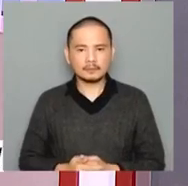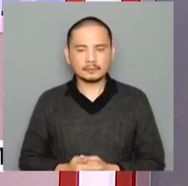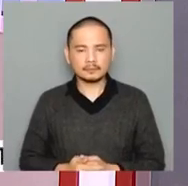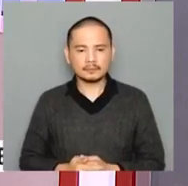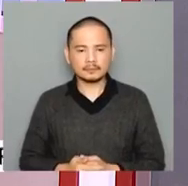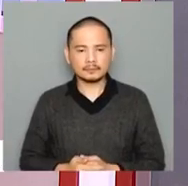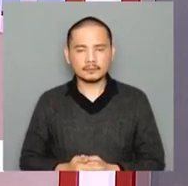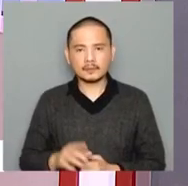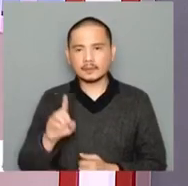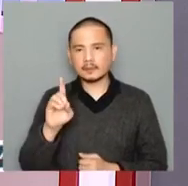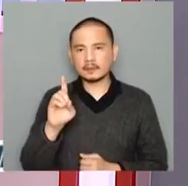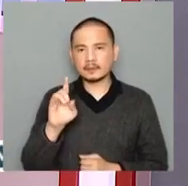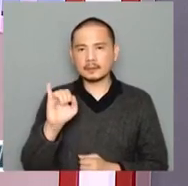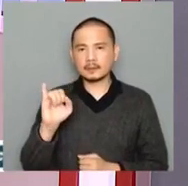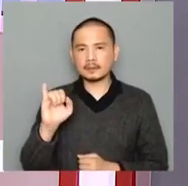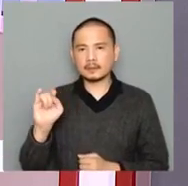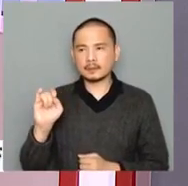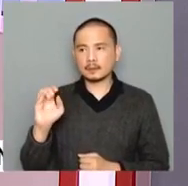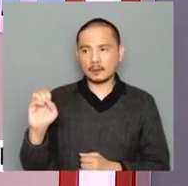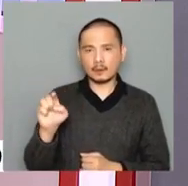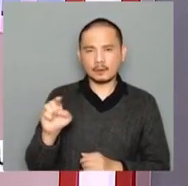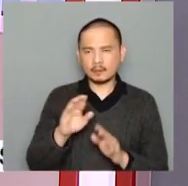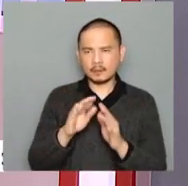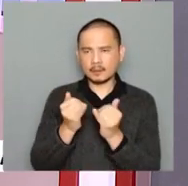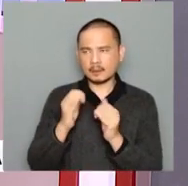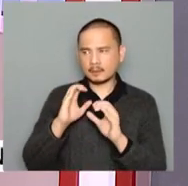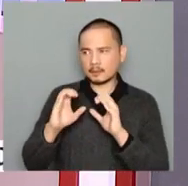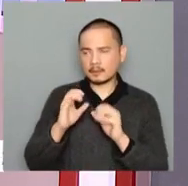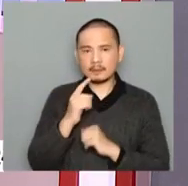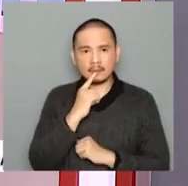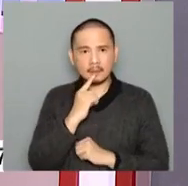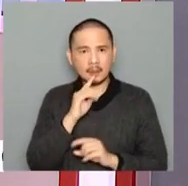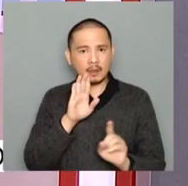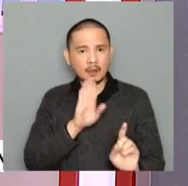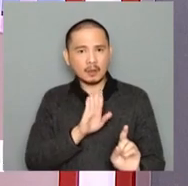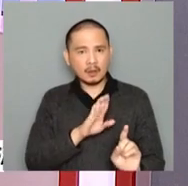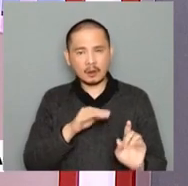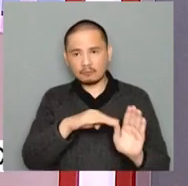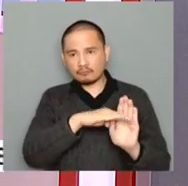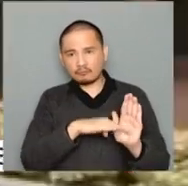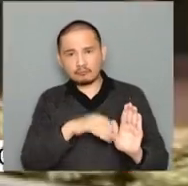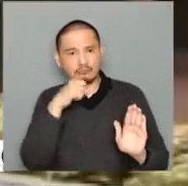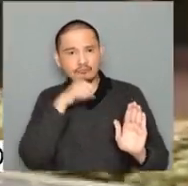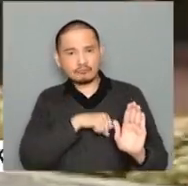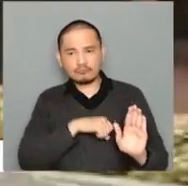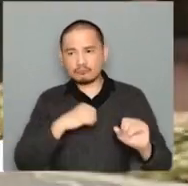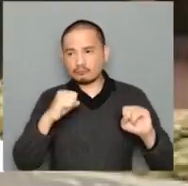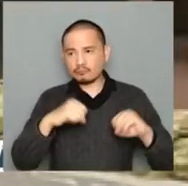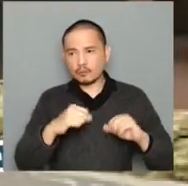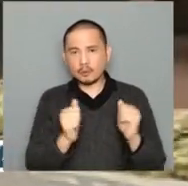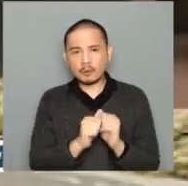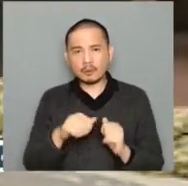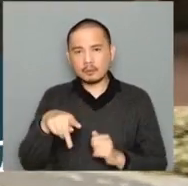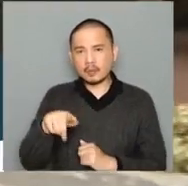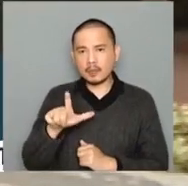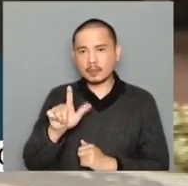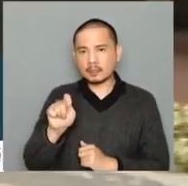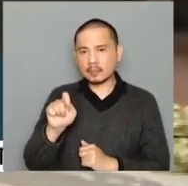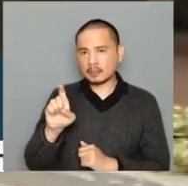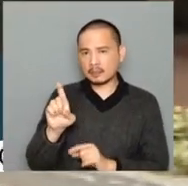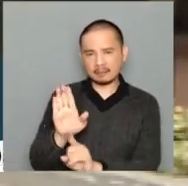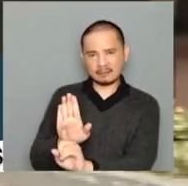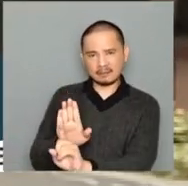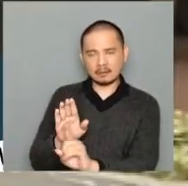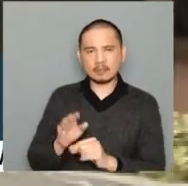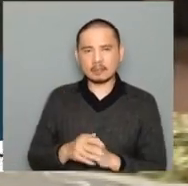Dido Telecommunity insists there is no material breach in its deal with PLDT. PLDT earlier demanded Dido to pay nearly